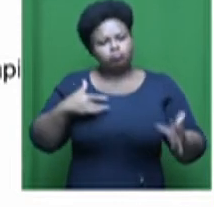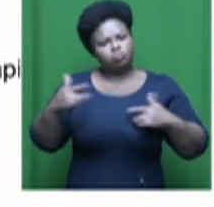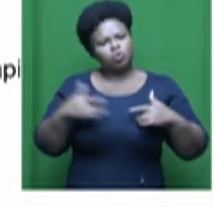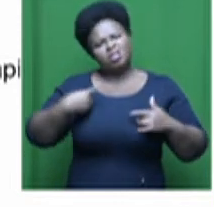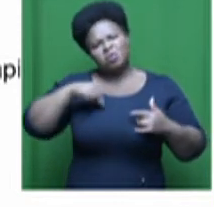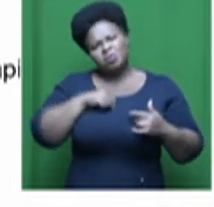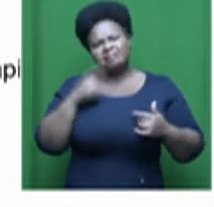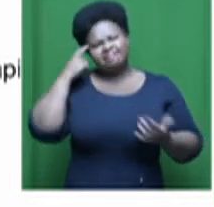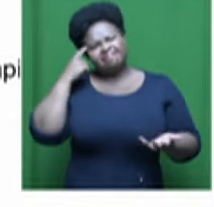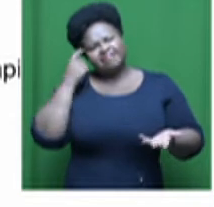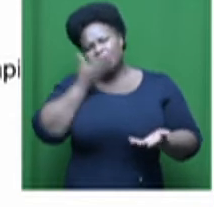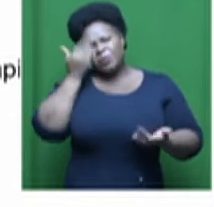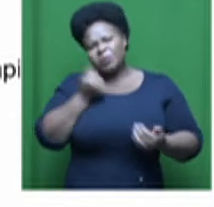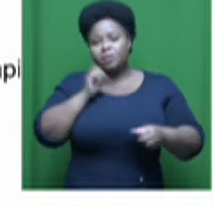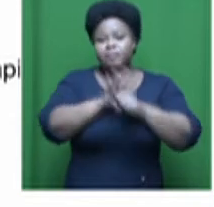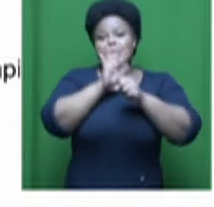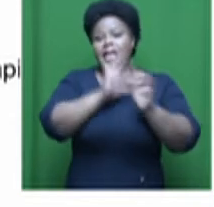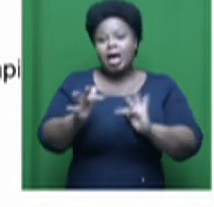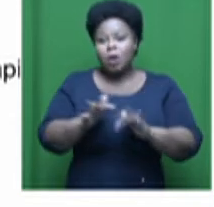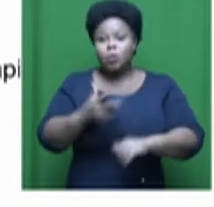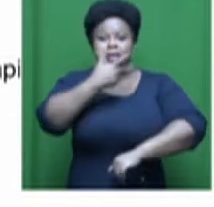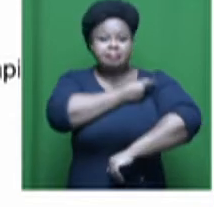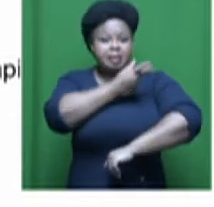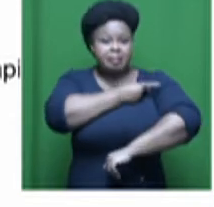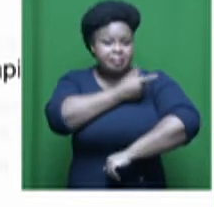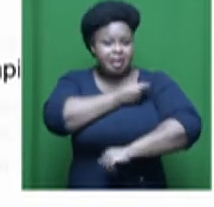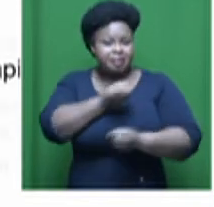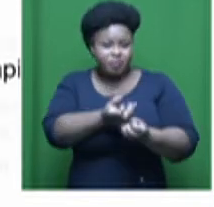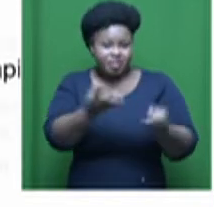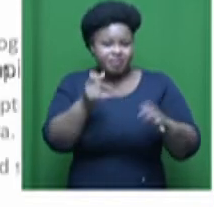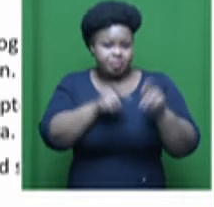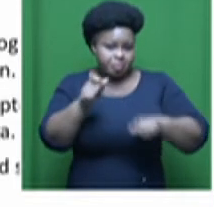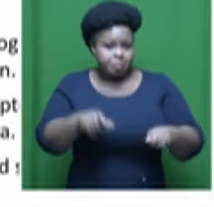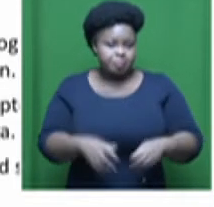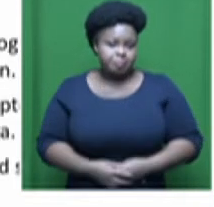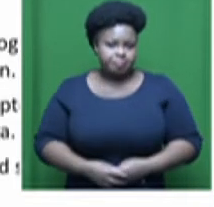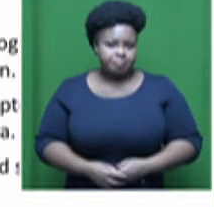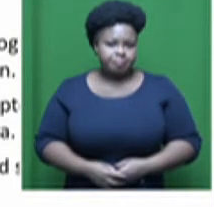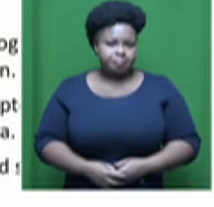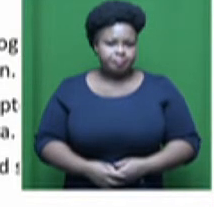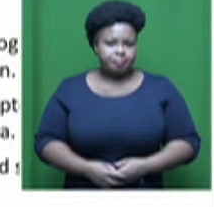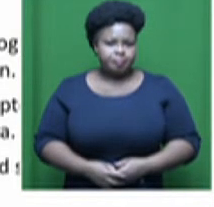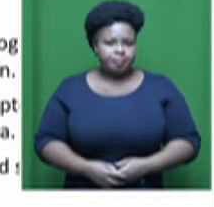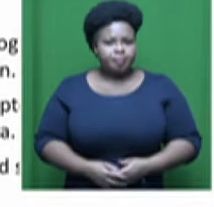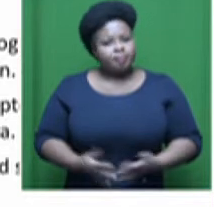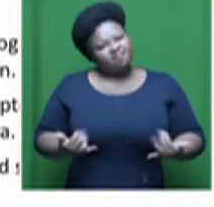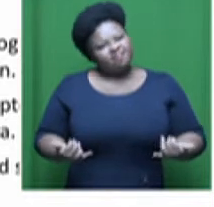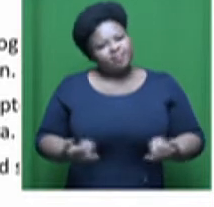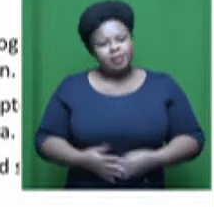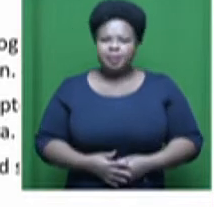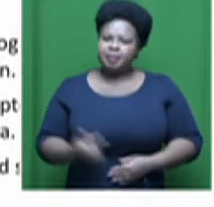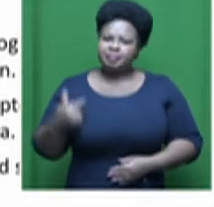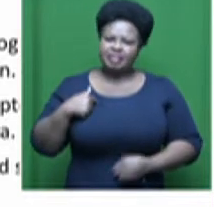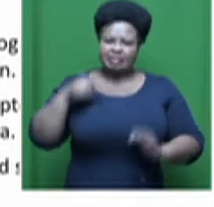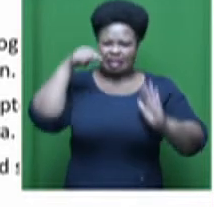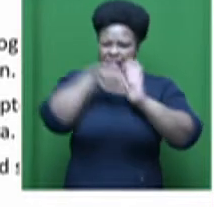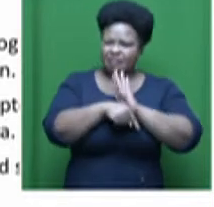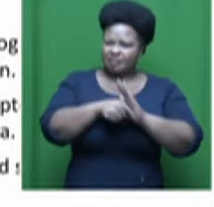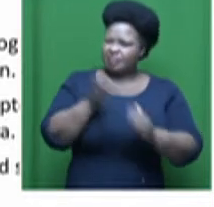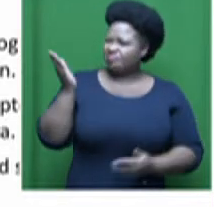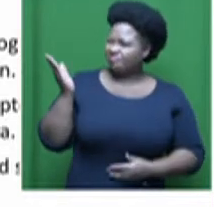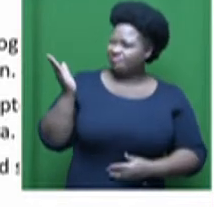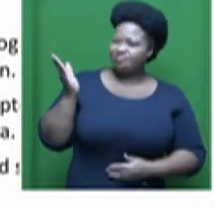how this might affect the rollout of COVID-19 vaccines. So I'm not going to go into the detail. This